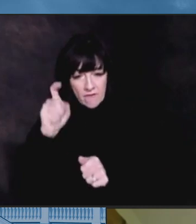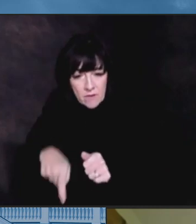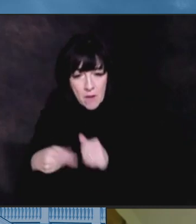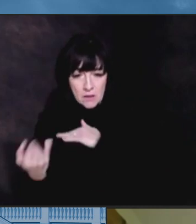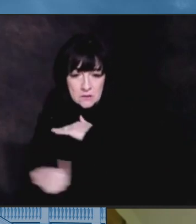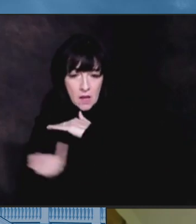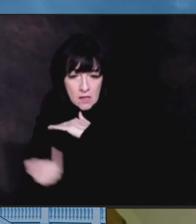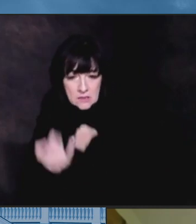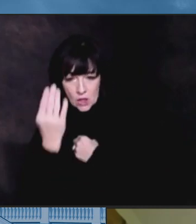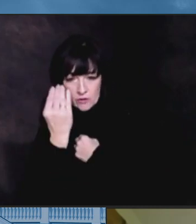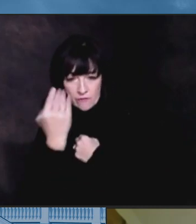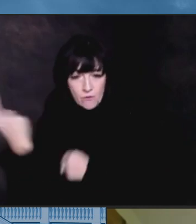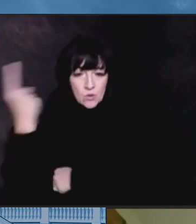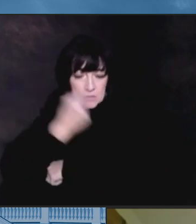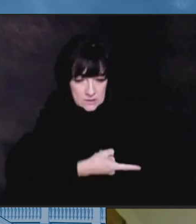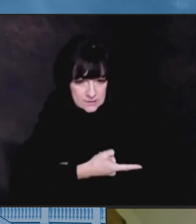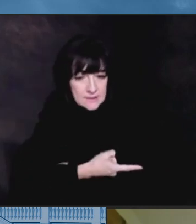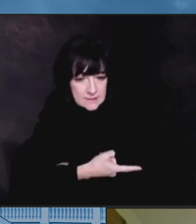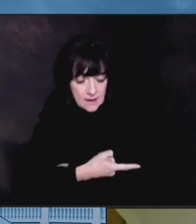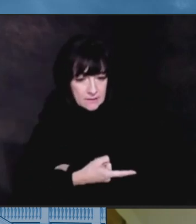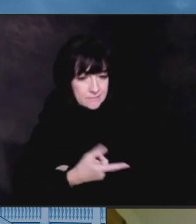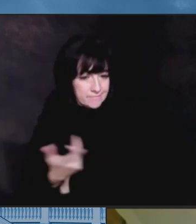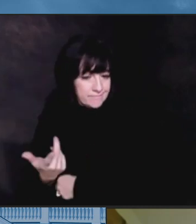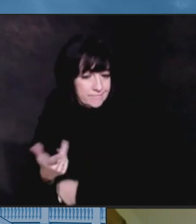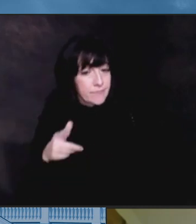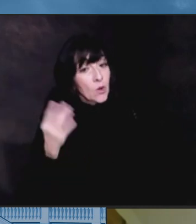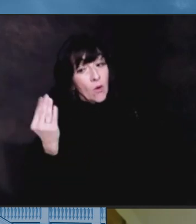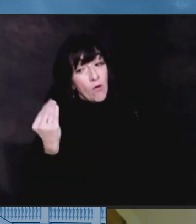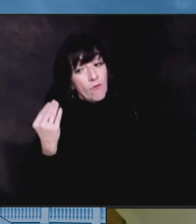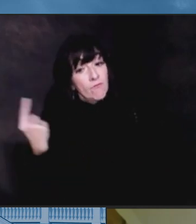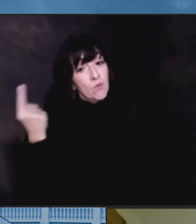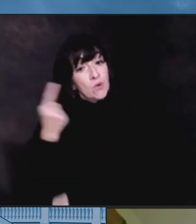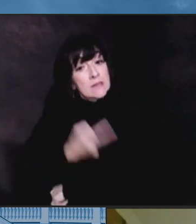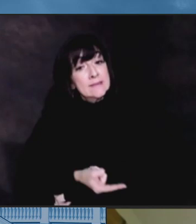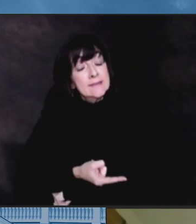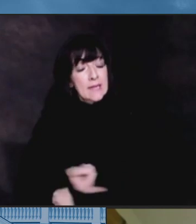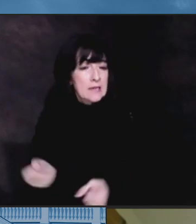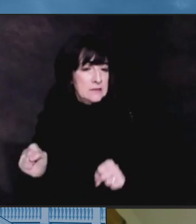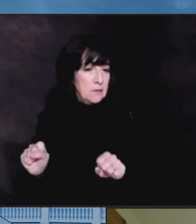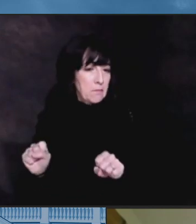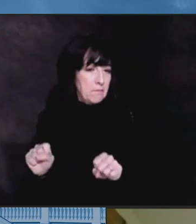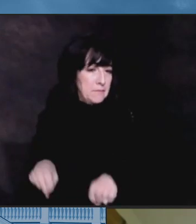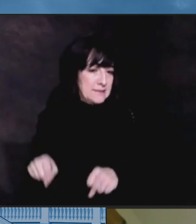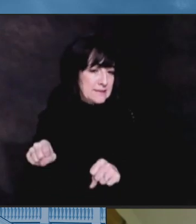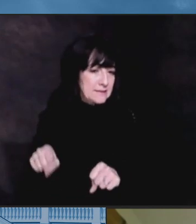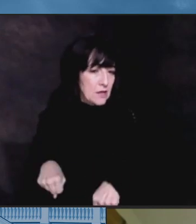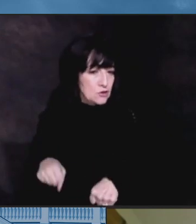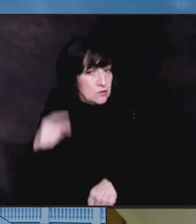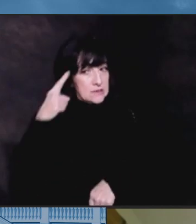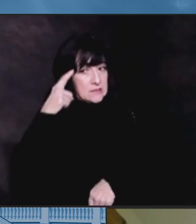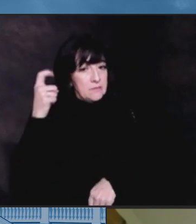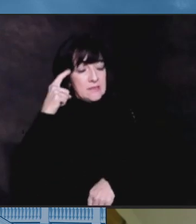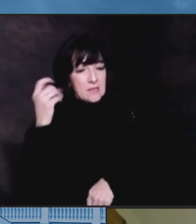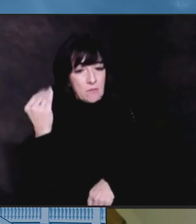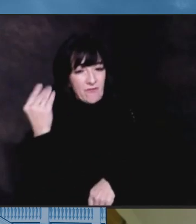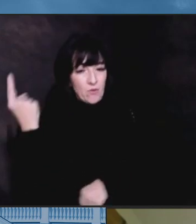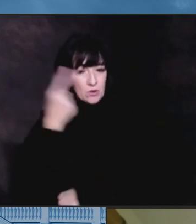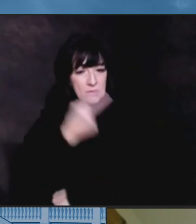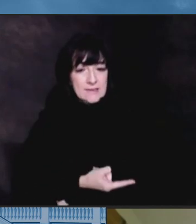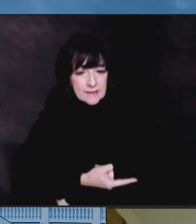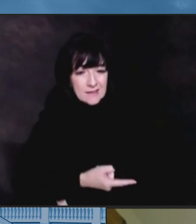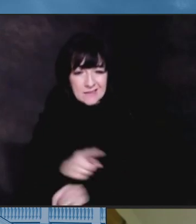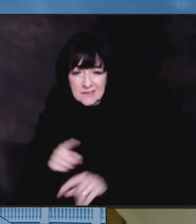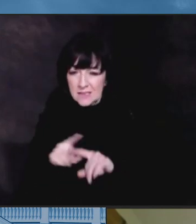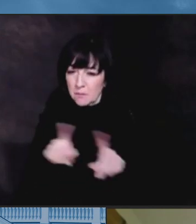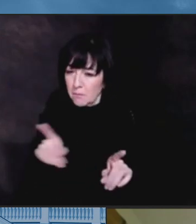is really the incubation period is potentially 14 days, but what we now know is that it's very